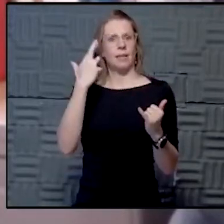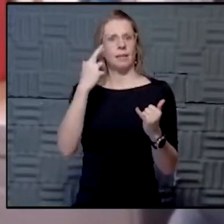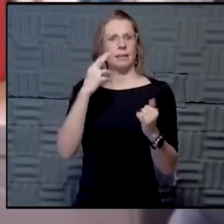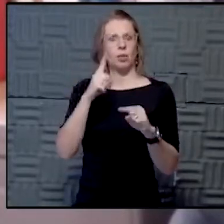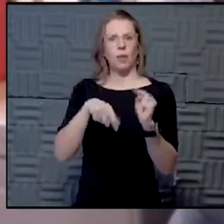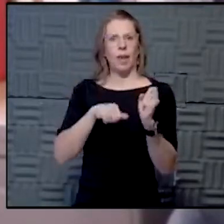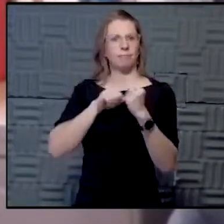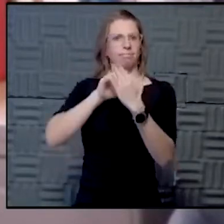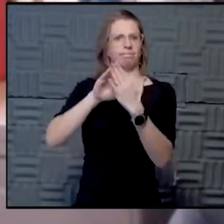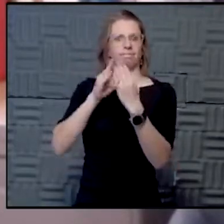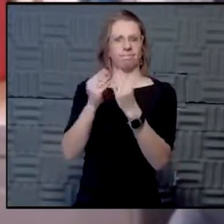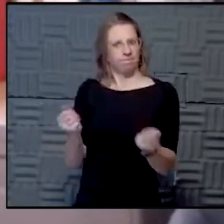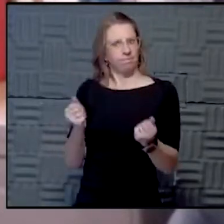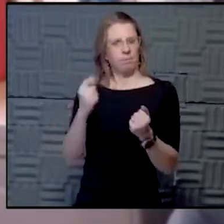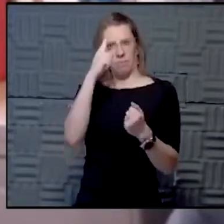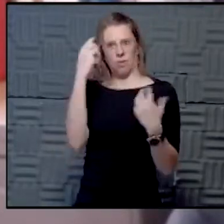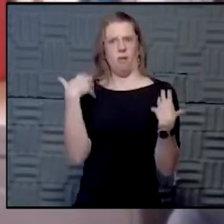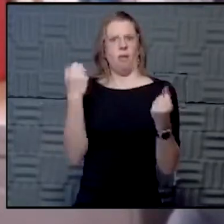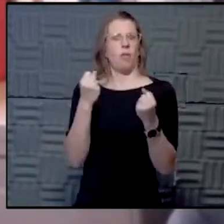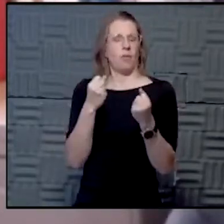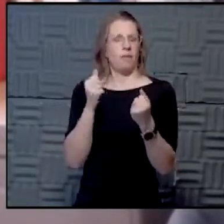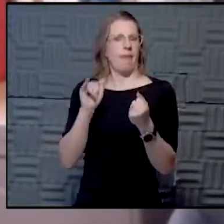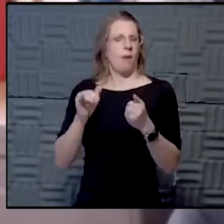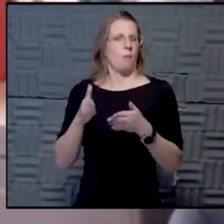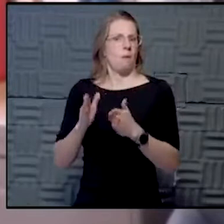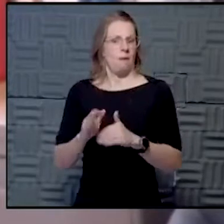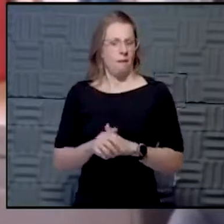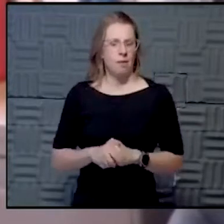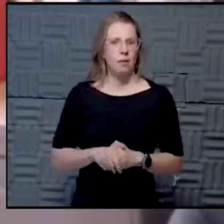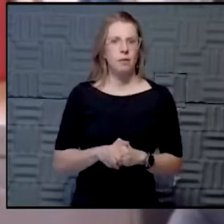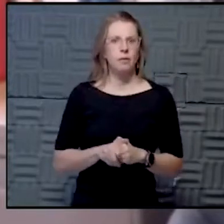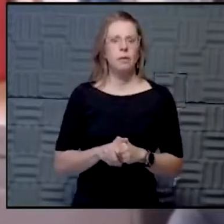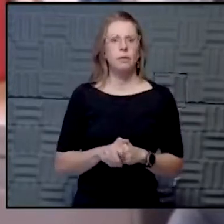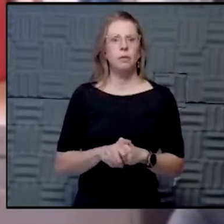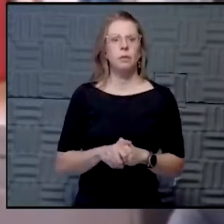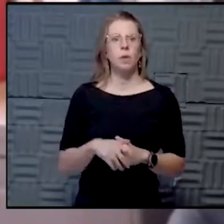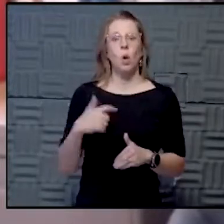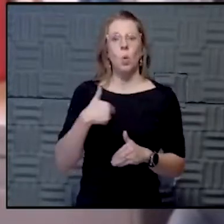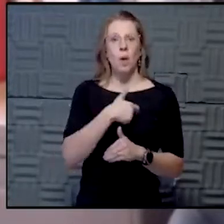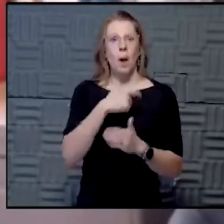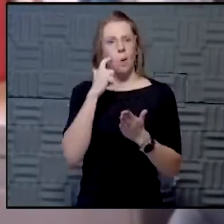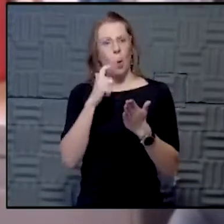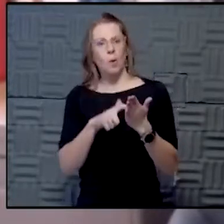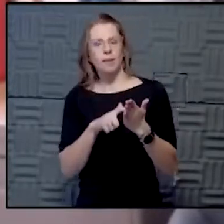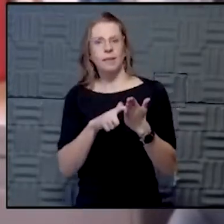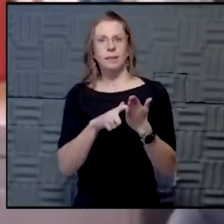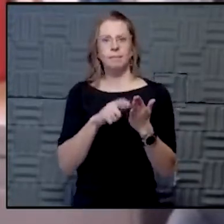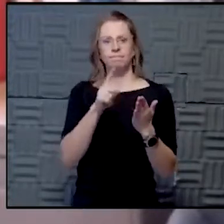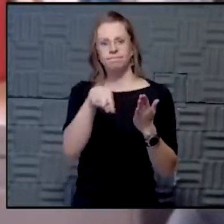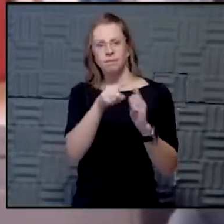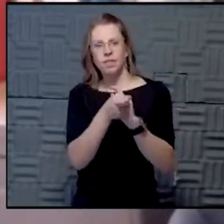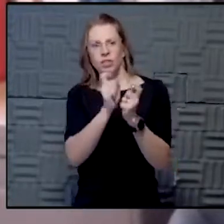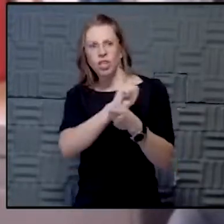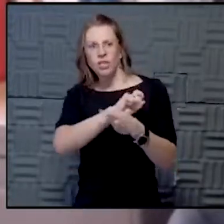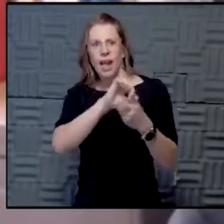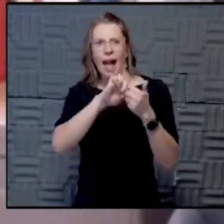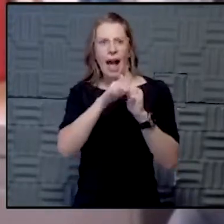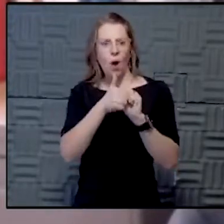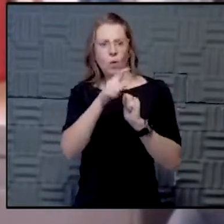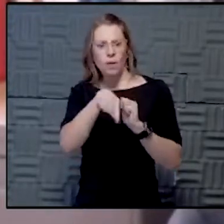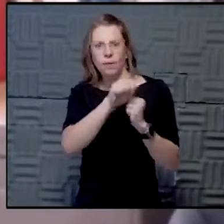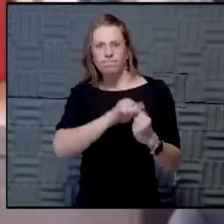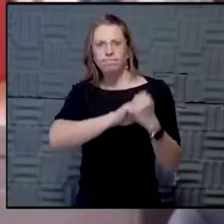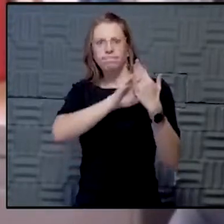need help, and they are we are really seeing that they are changing the way that they attack mental